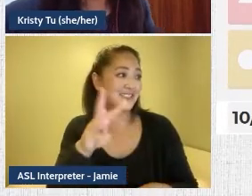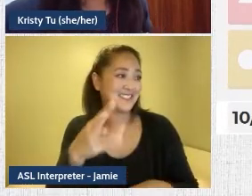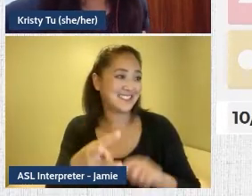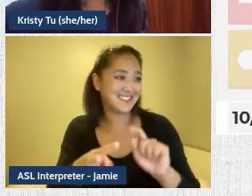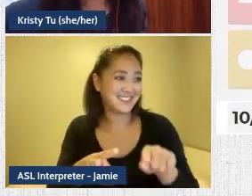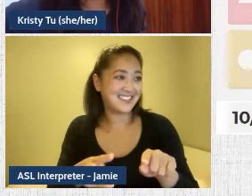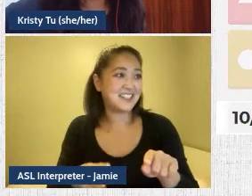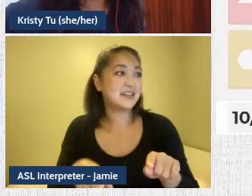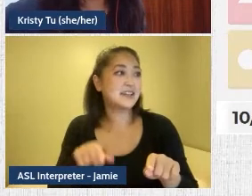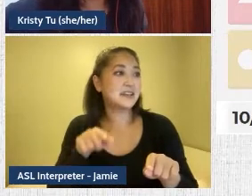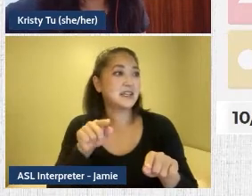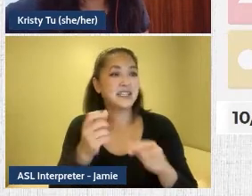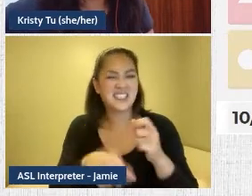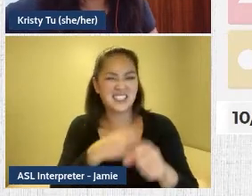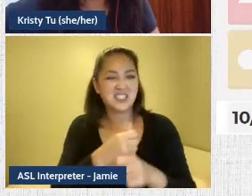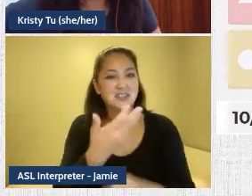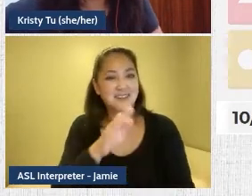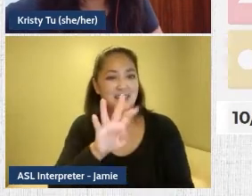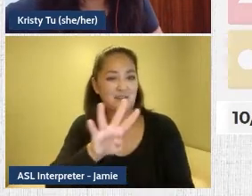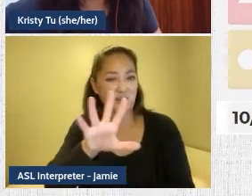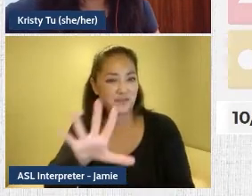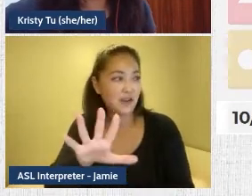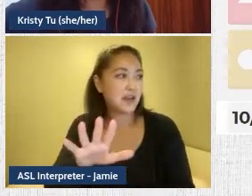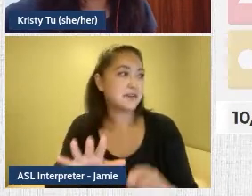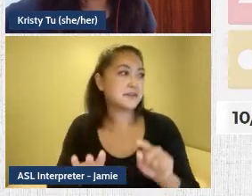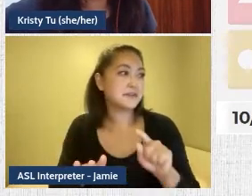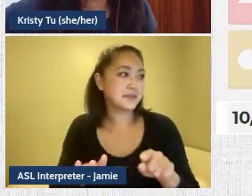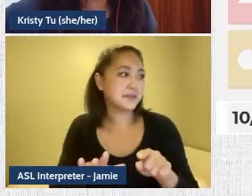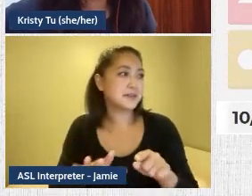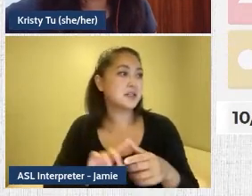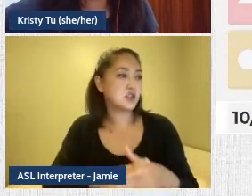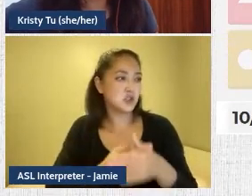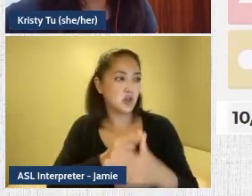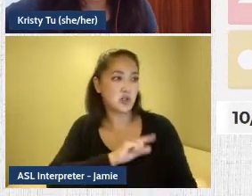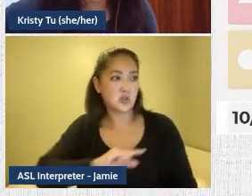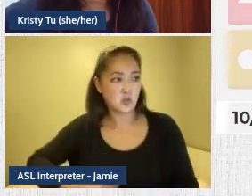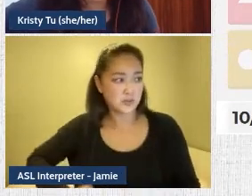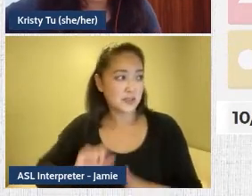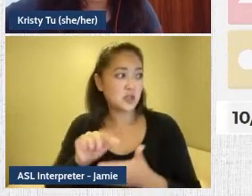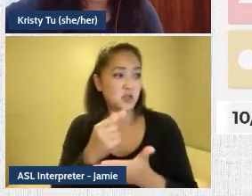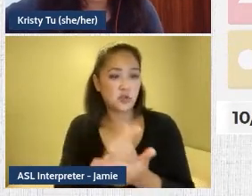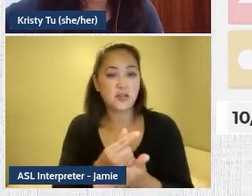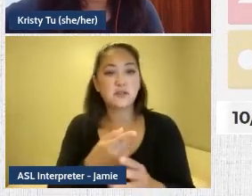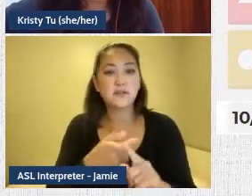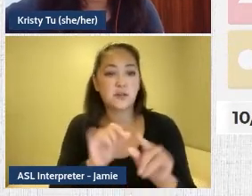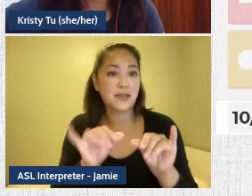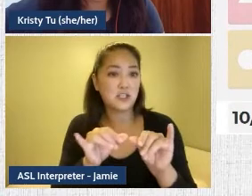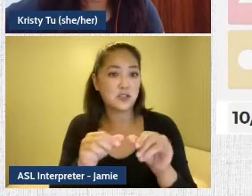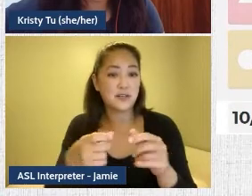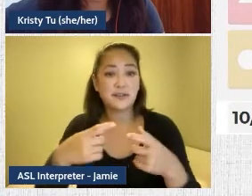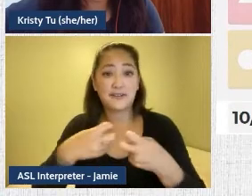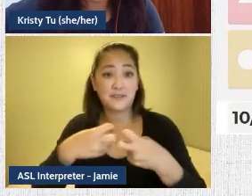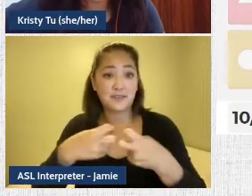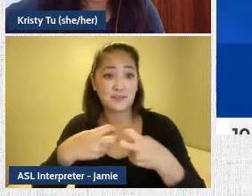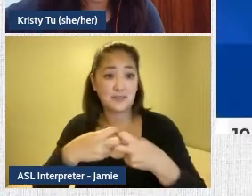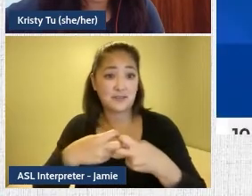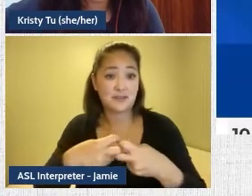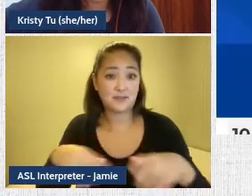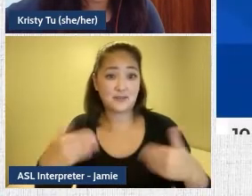began her education at Queen's and in 1949 graduated from engineering physics. Wow.